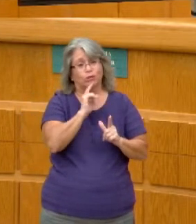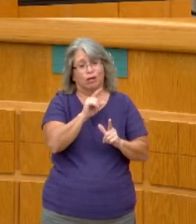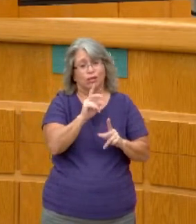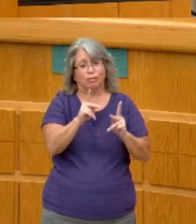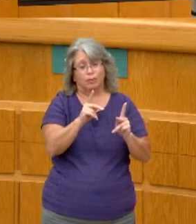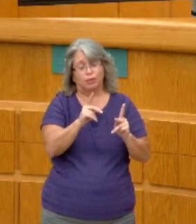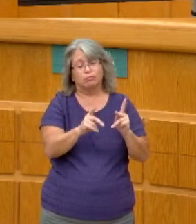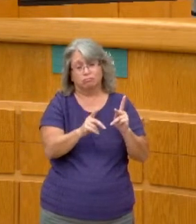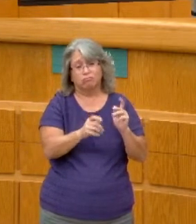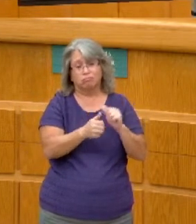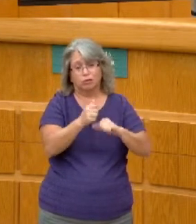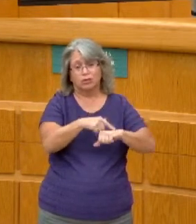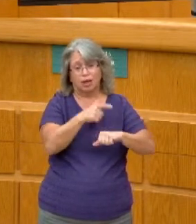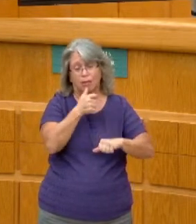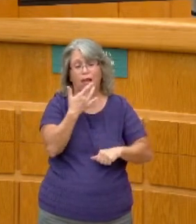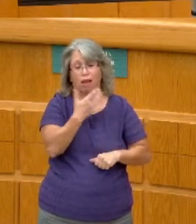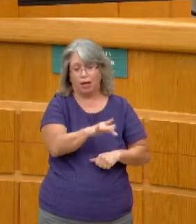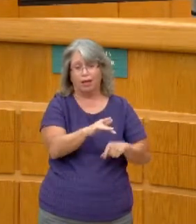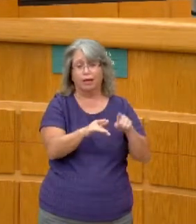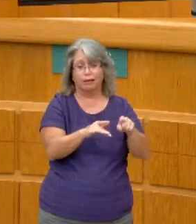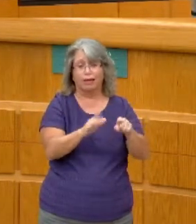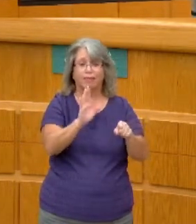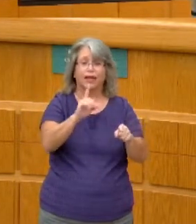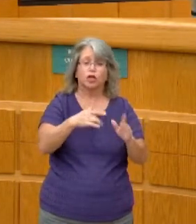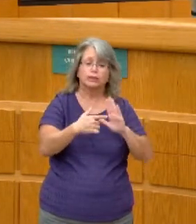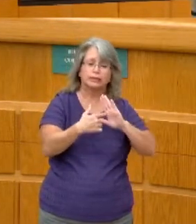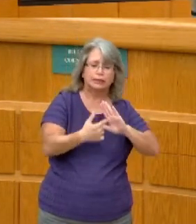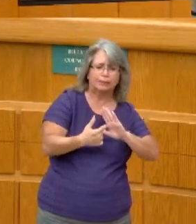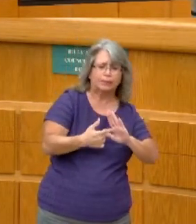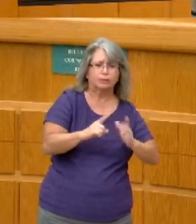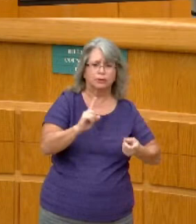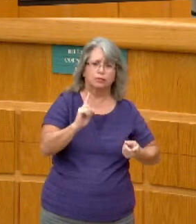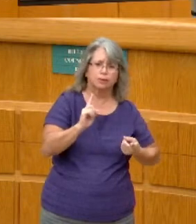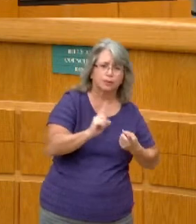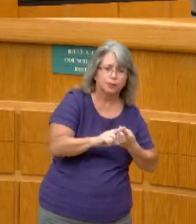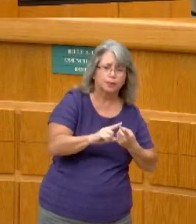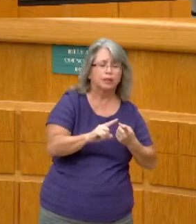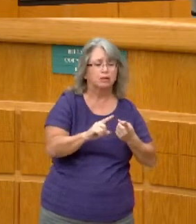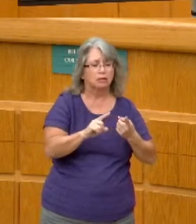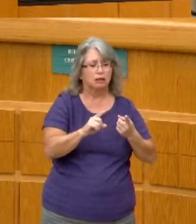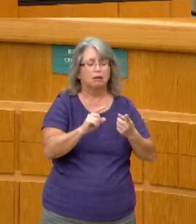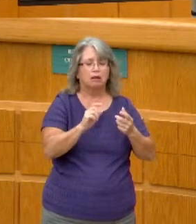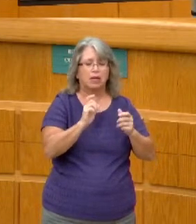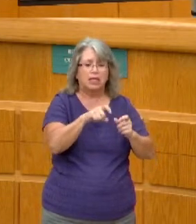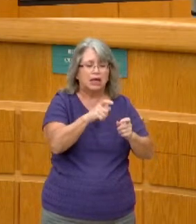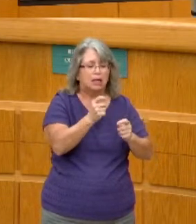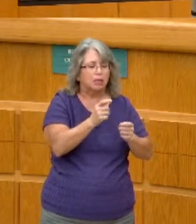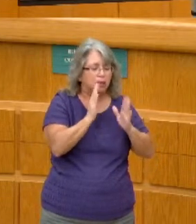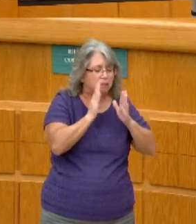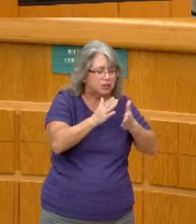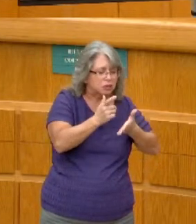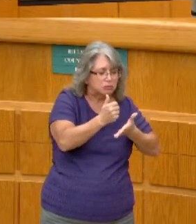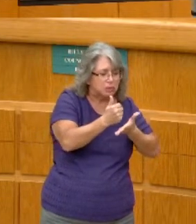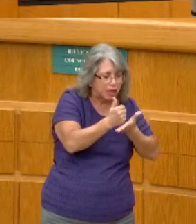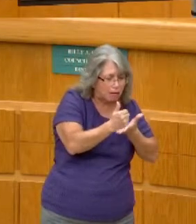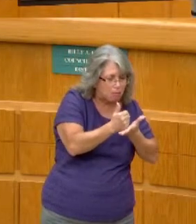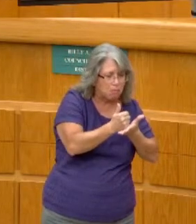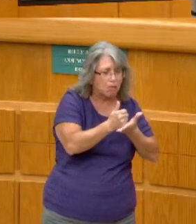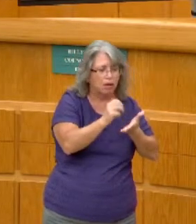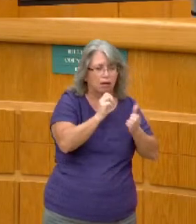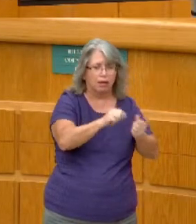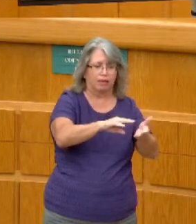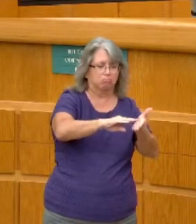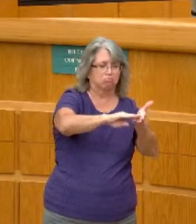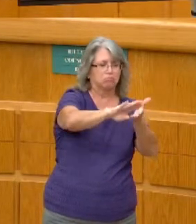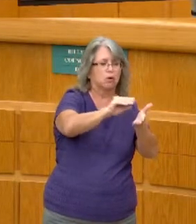because they have much more moderate symptoms, and they end up getting discharged and they get to go back home to their family. So